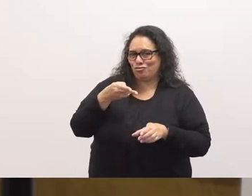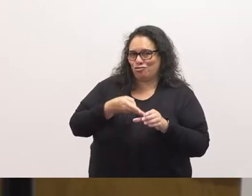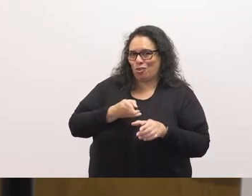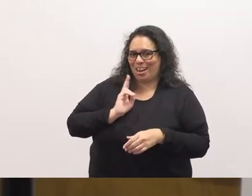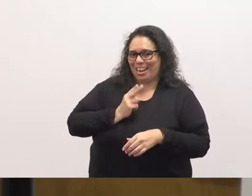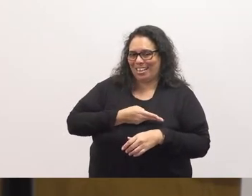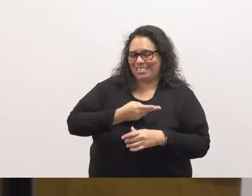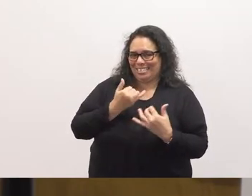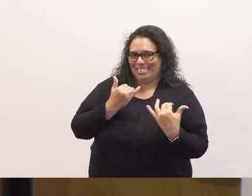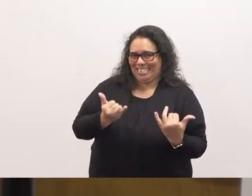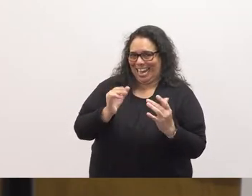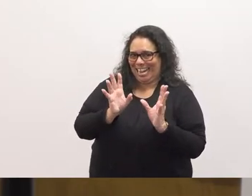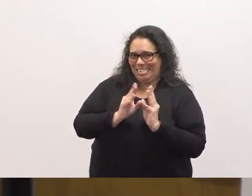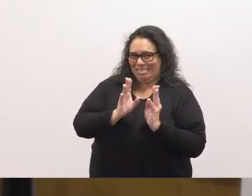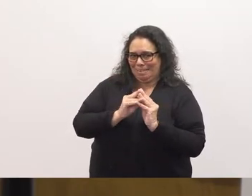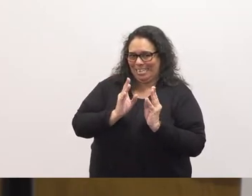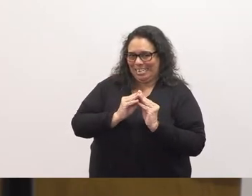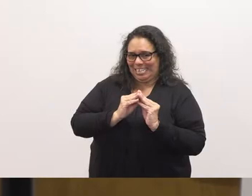today's meeting was